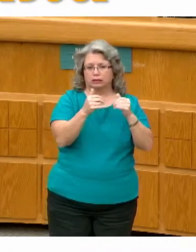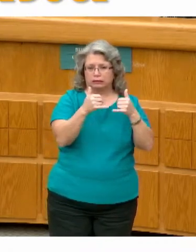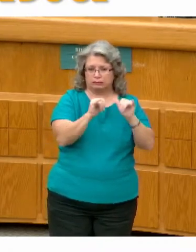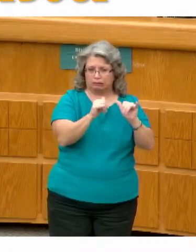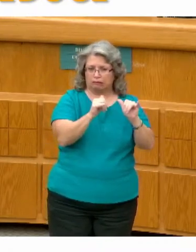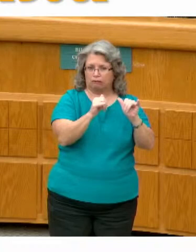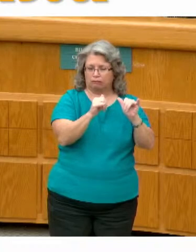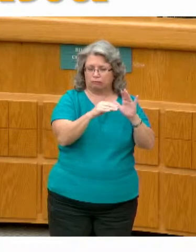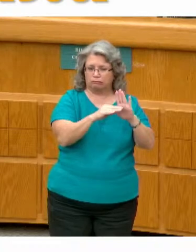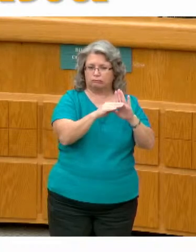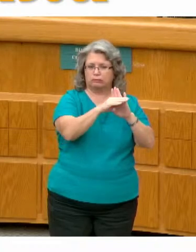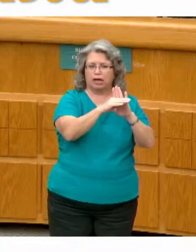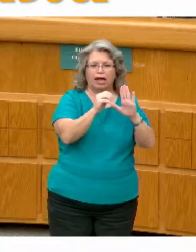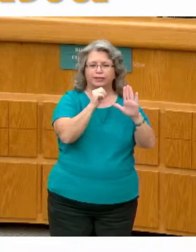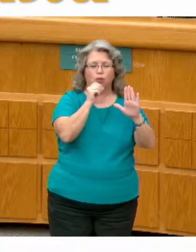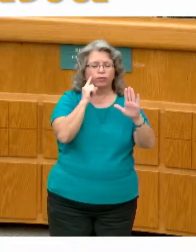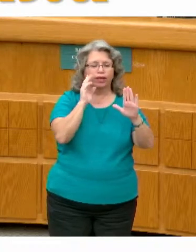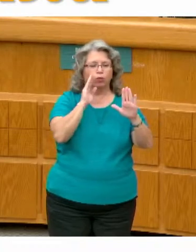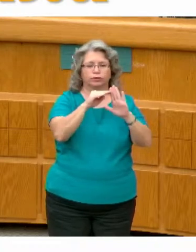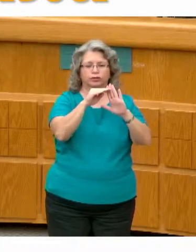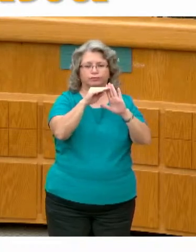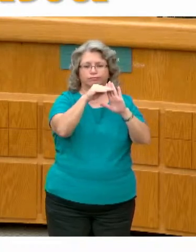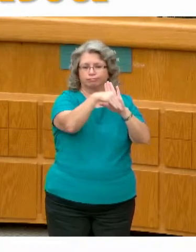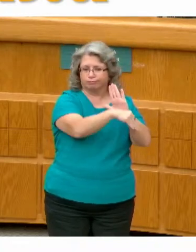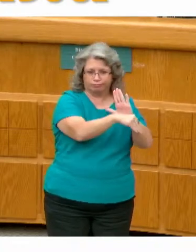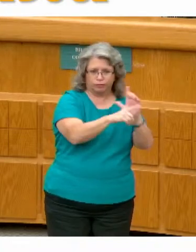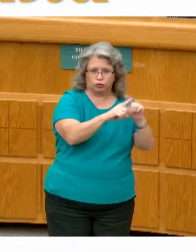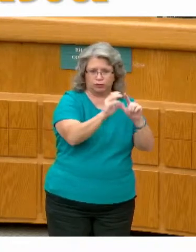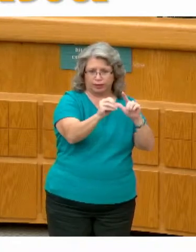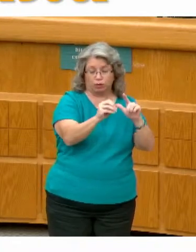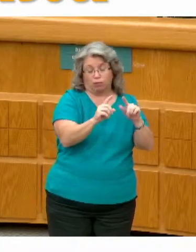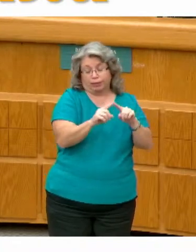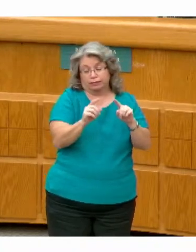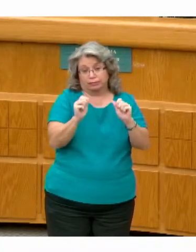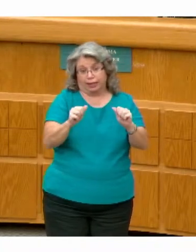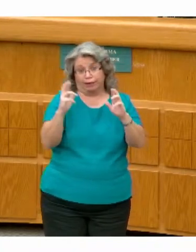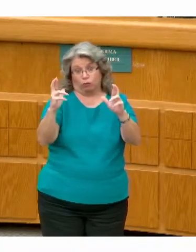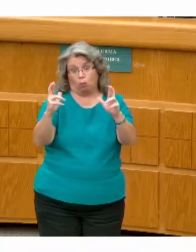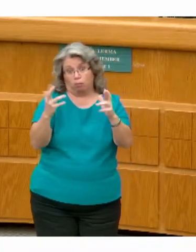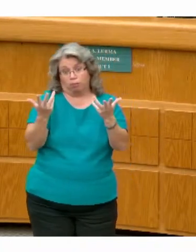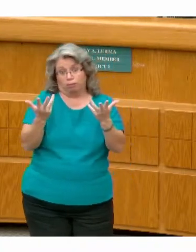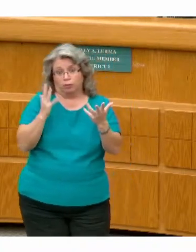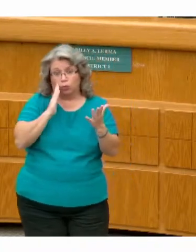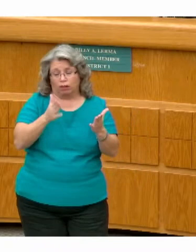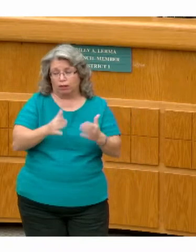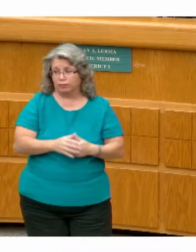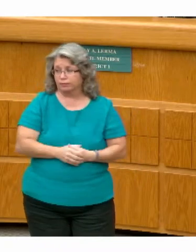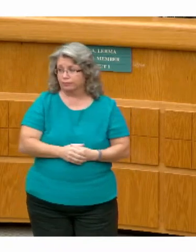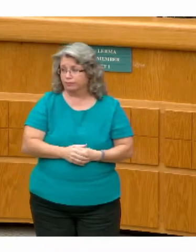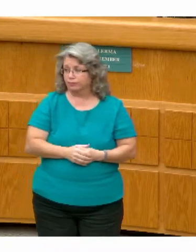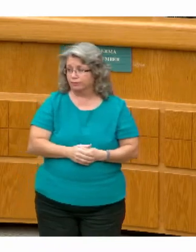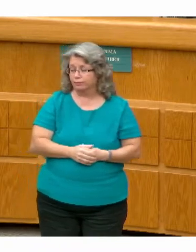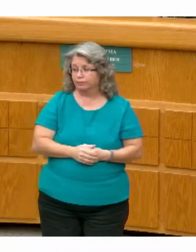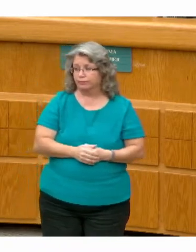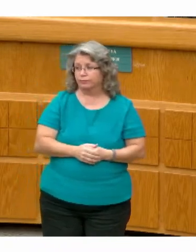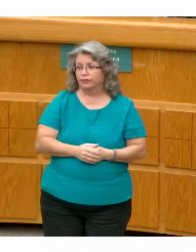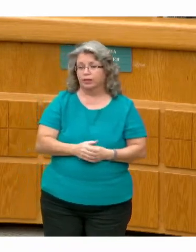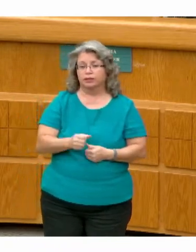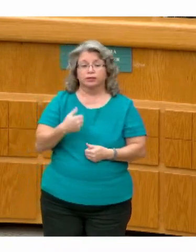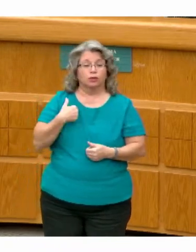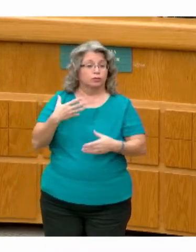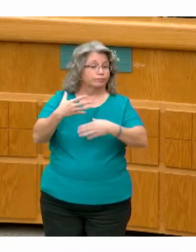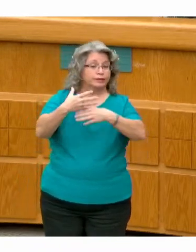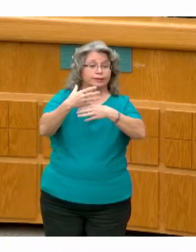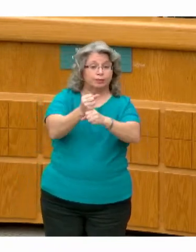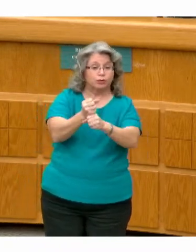don't foresee it just coming straight back down to zero, but let's hope that that's what happens. Okay, so in summary, cases are